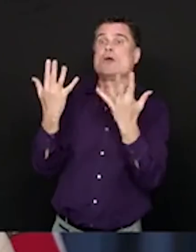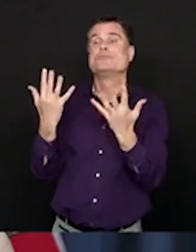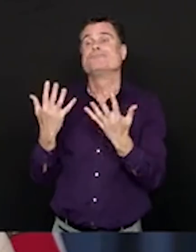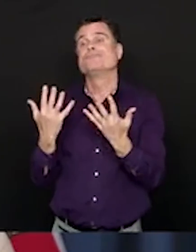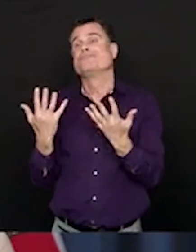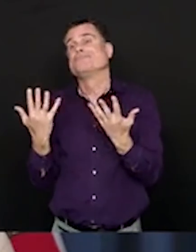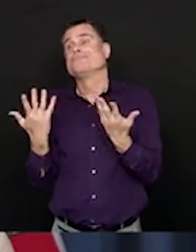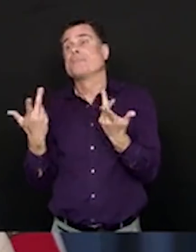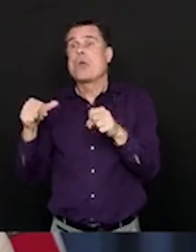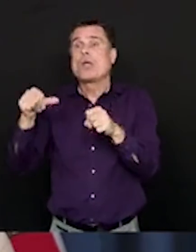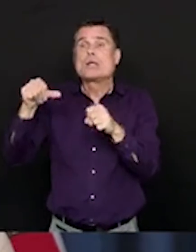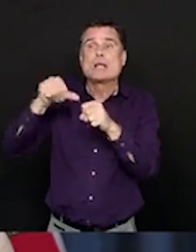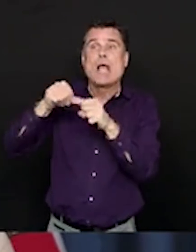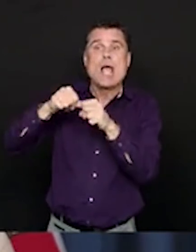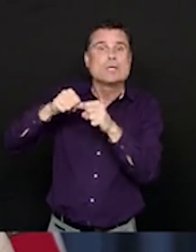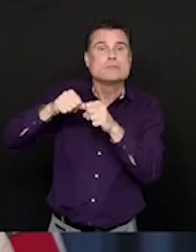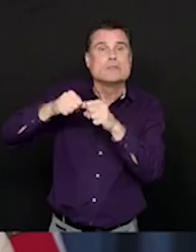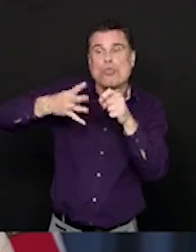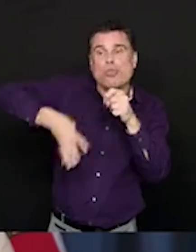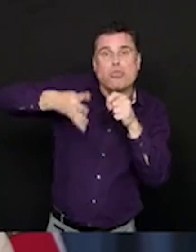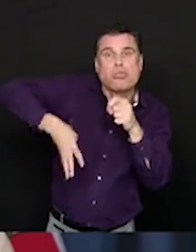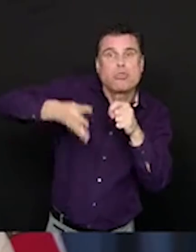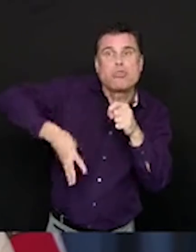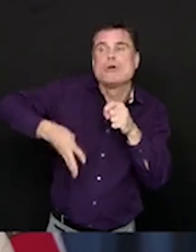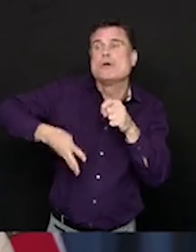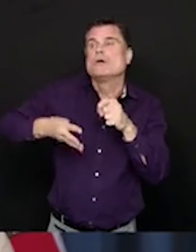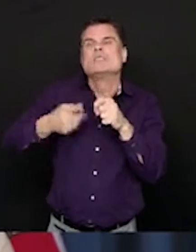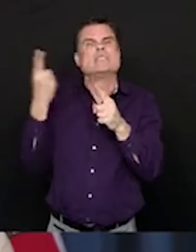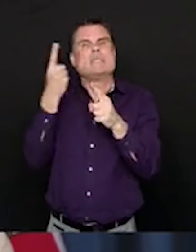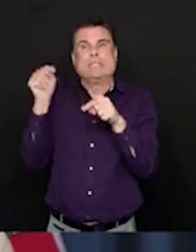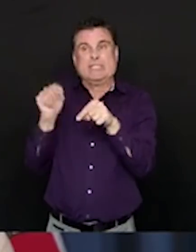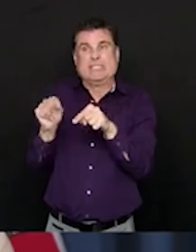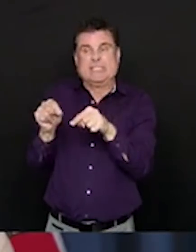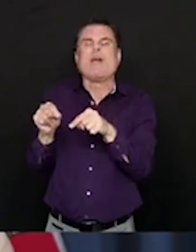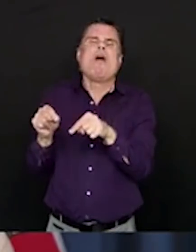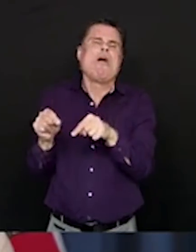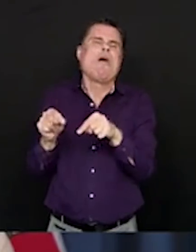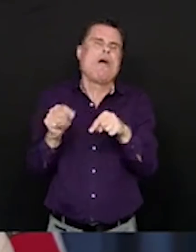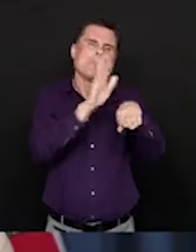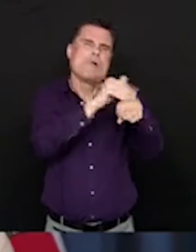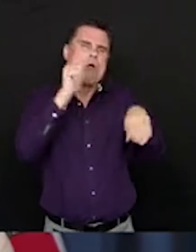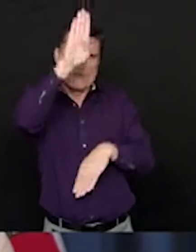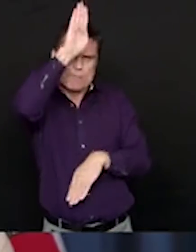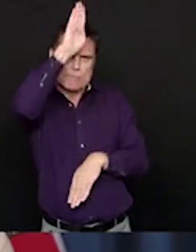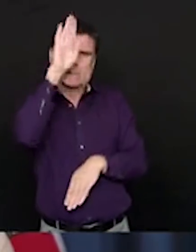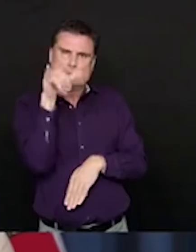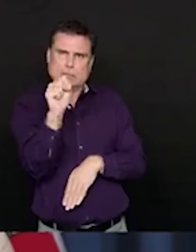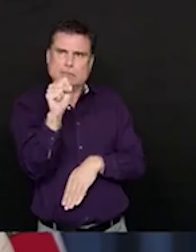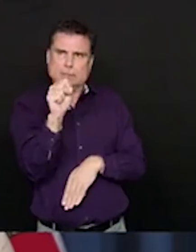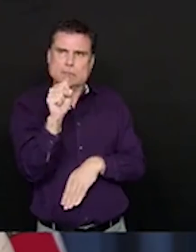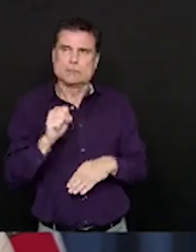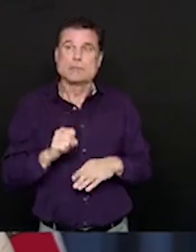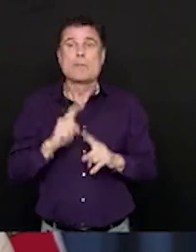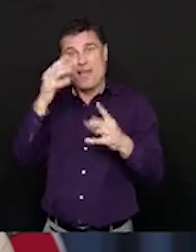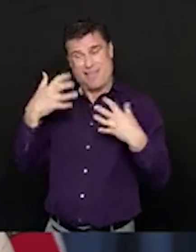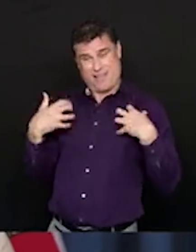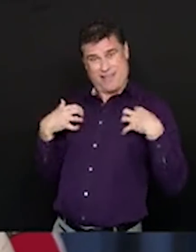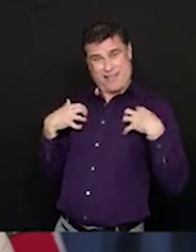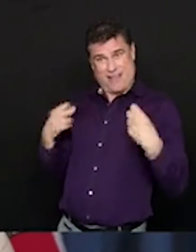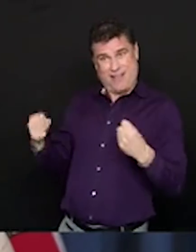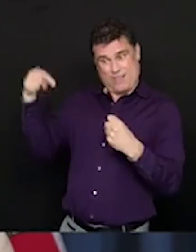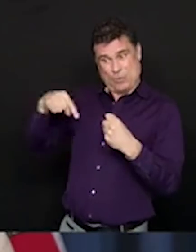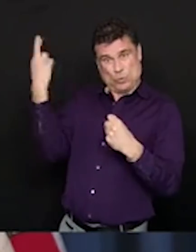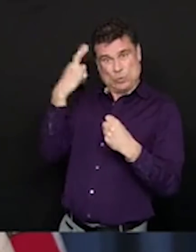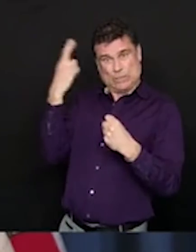value of fire services and other non-paramedic first responders responding to medical calls. I will say